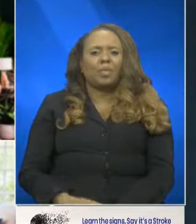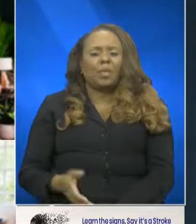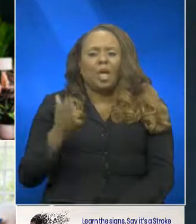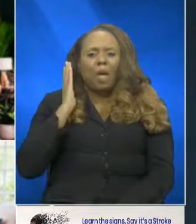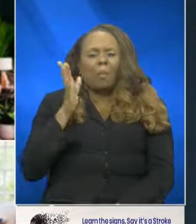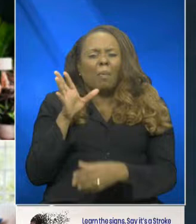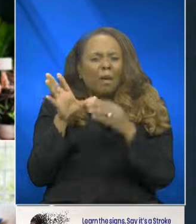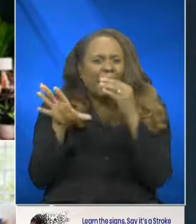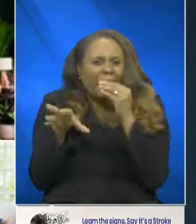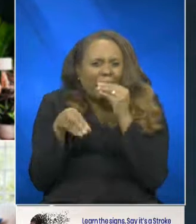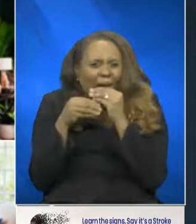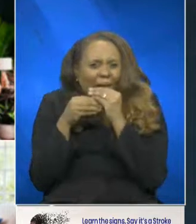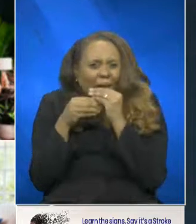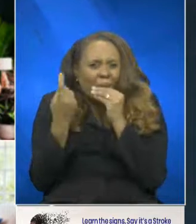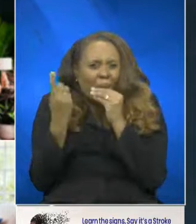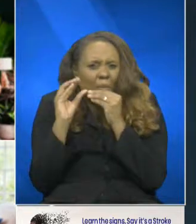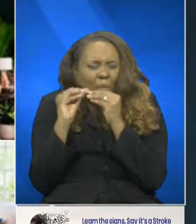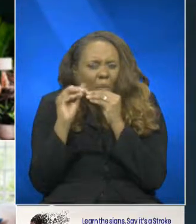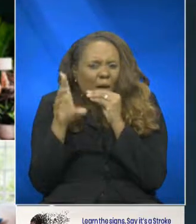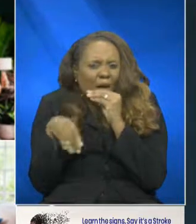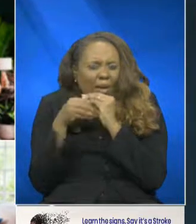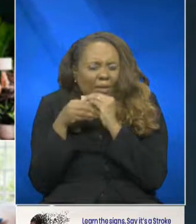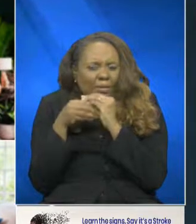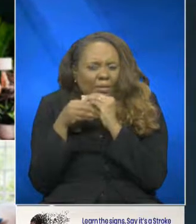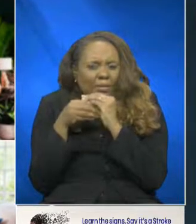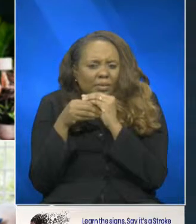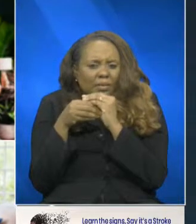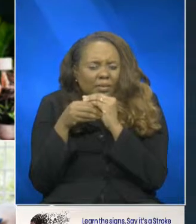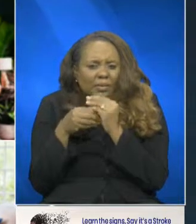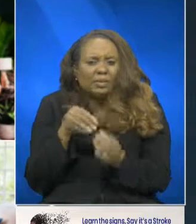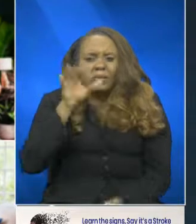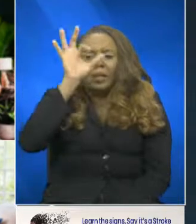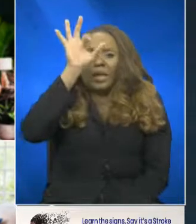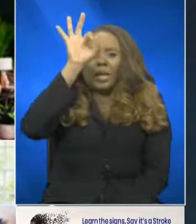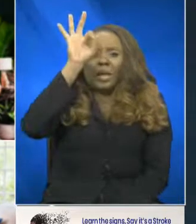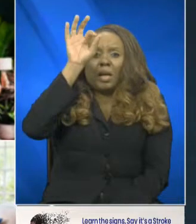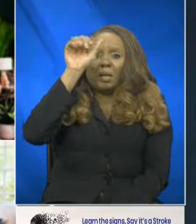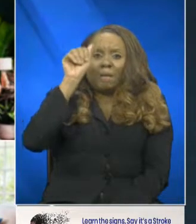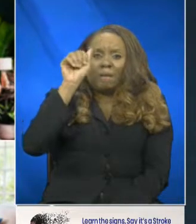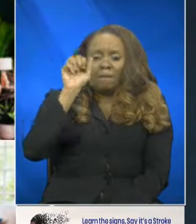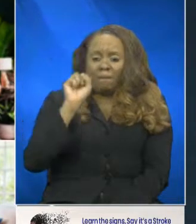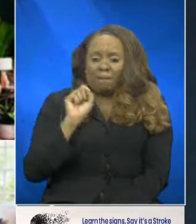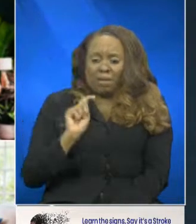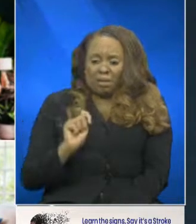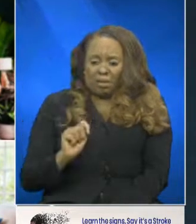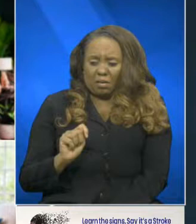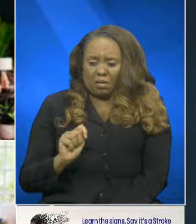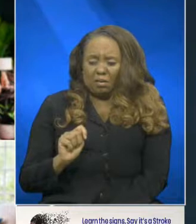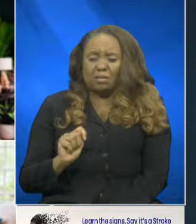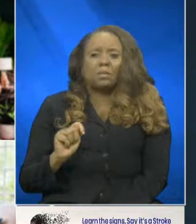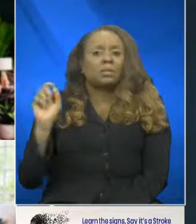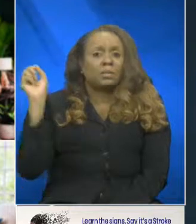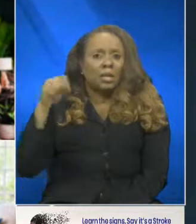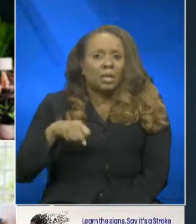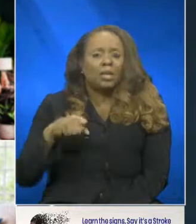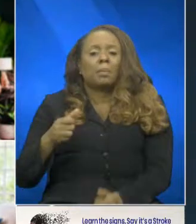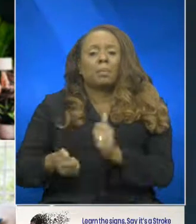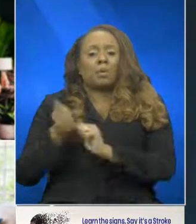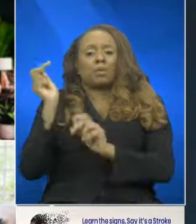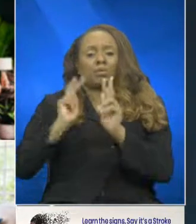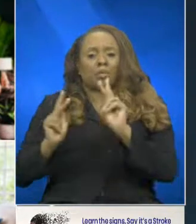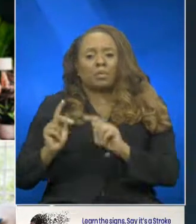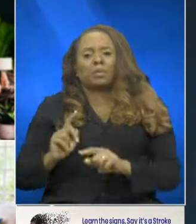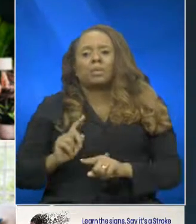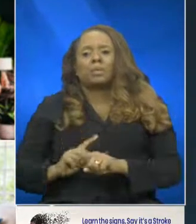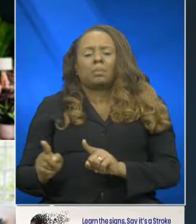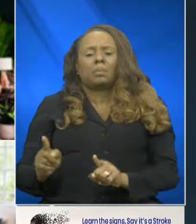FAST acronym. Those are the most common signs and symptoms, but there are other symptoms that would concern me if